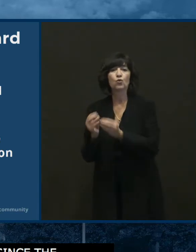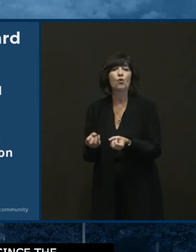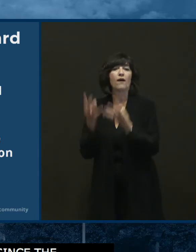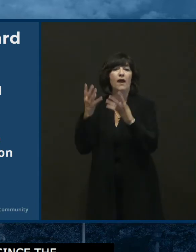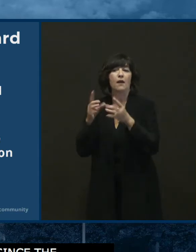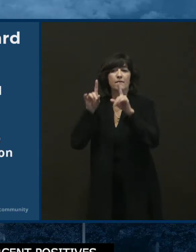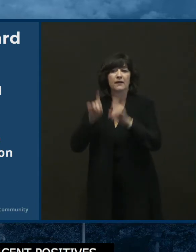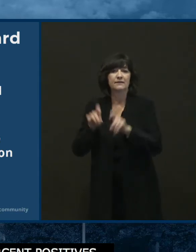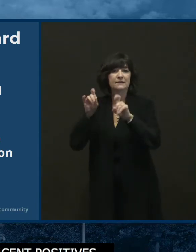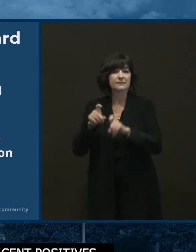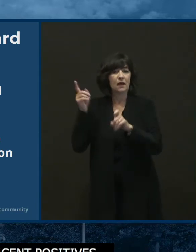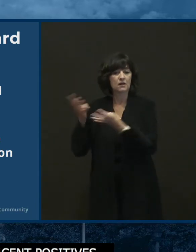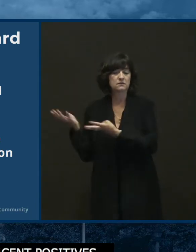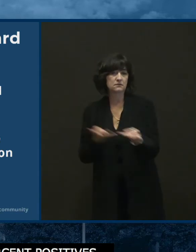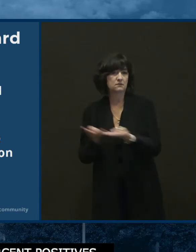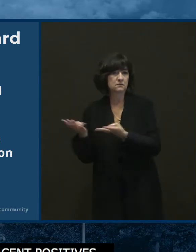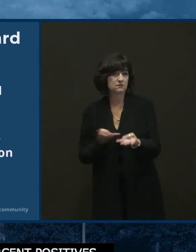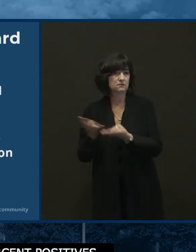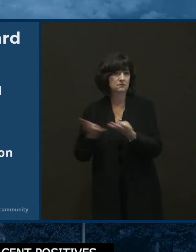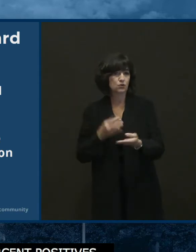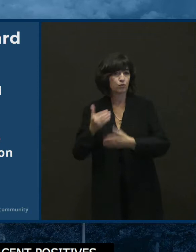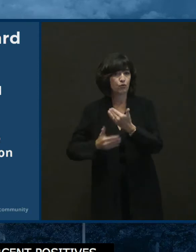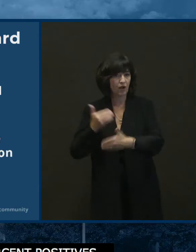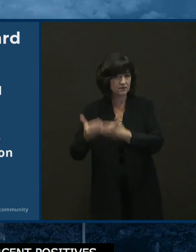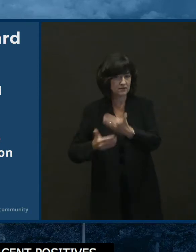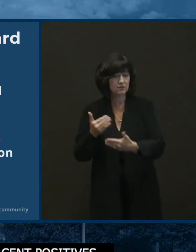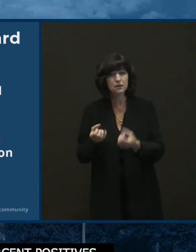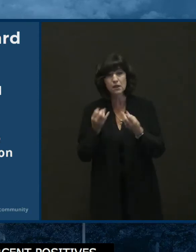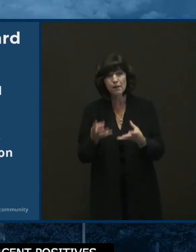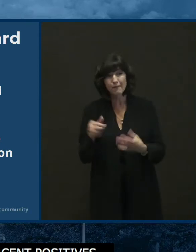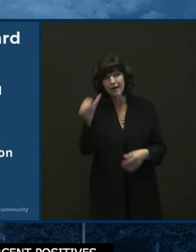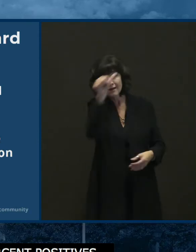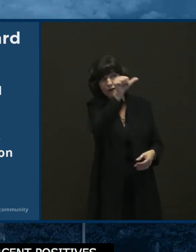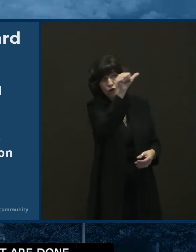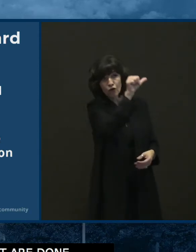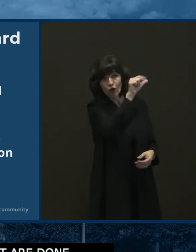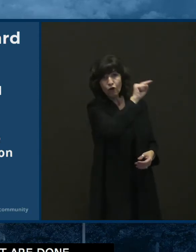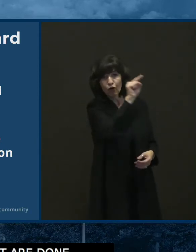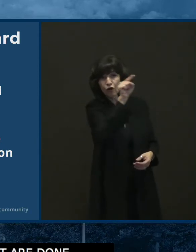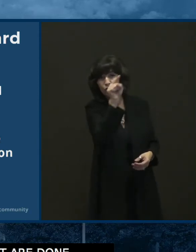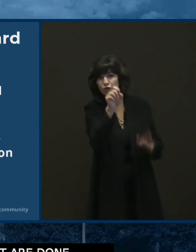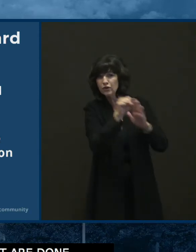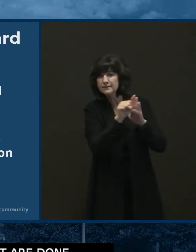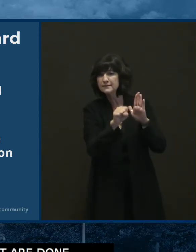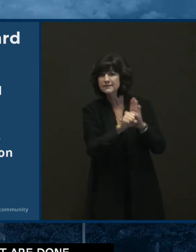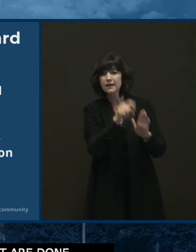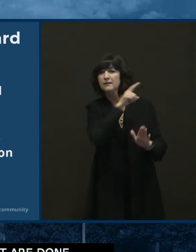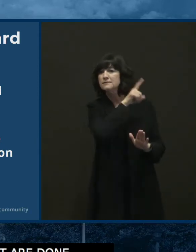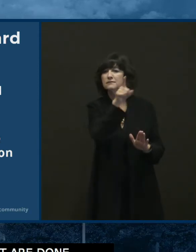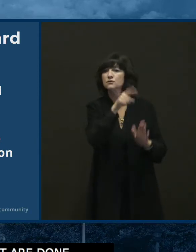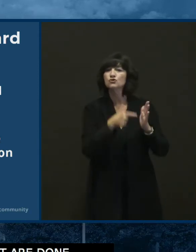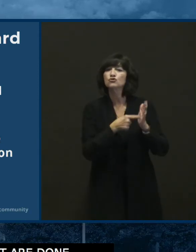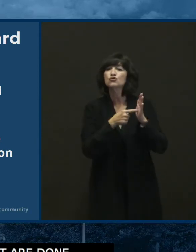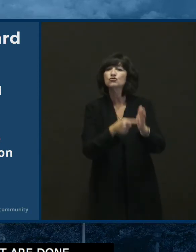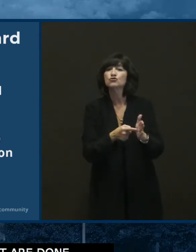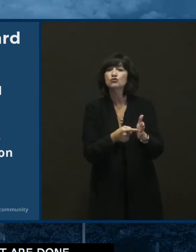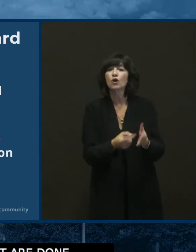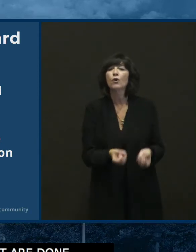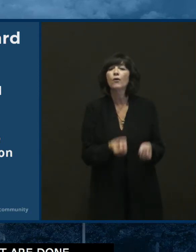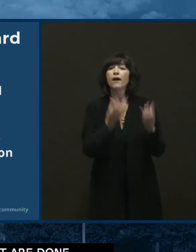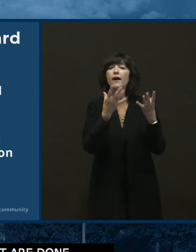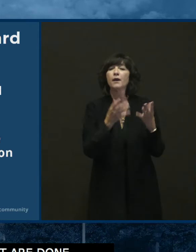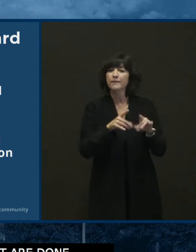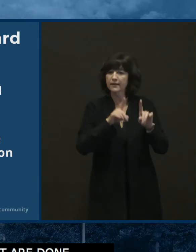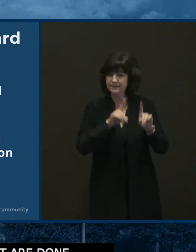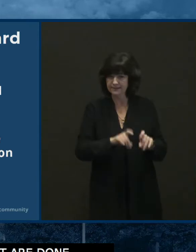states have been presenting their results in that way, people tested